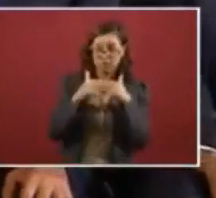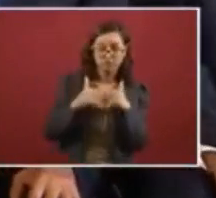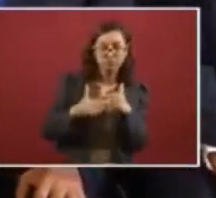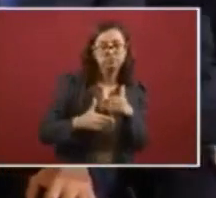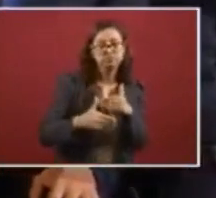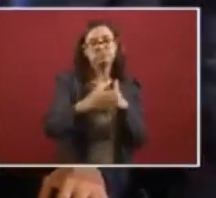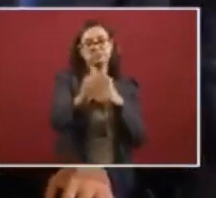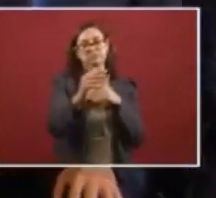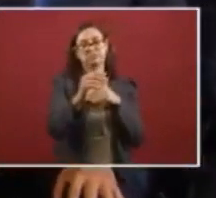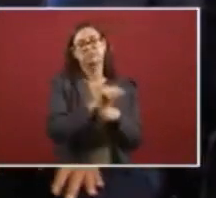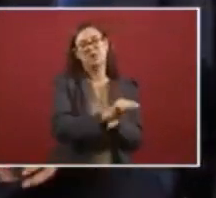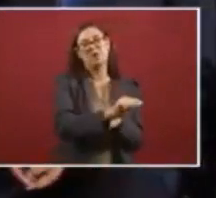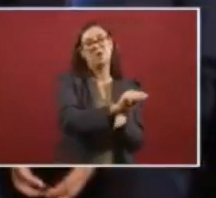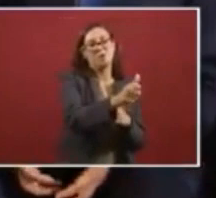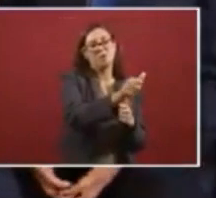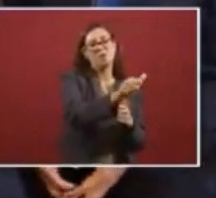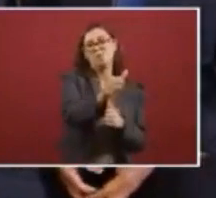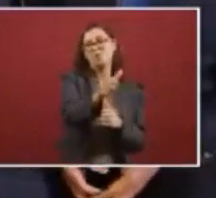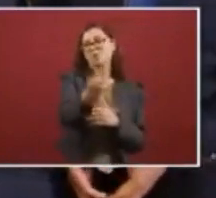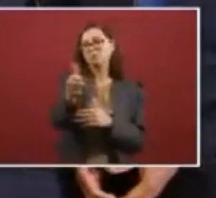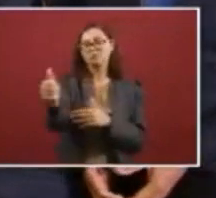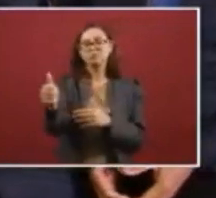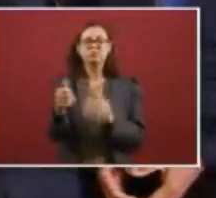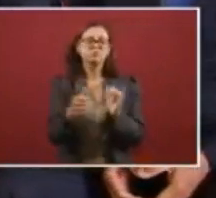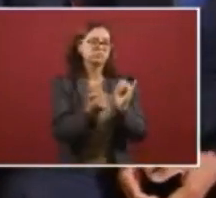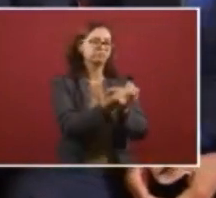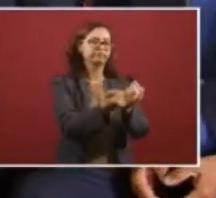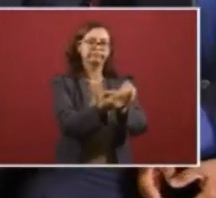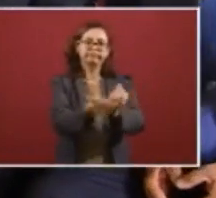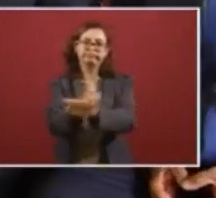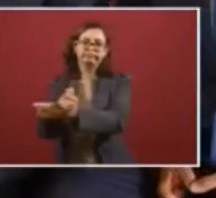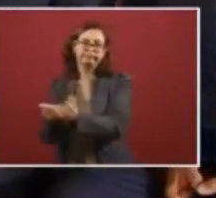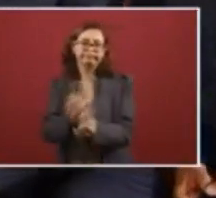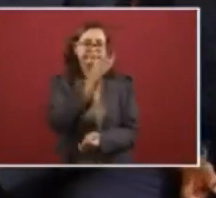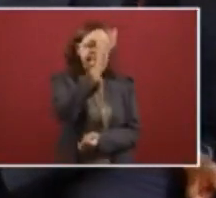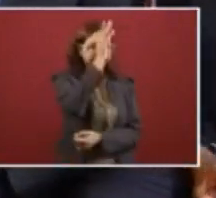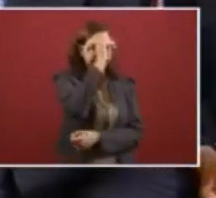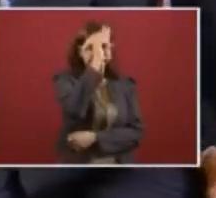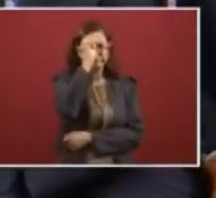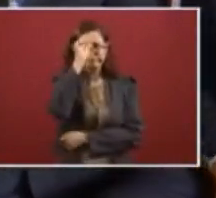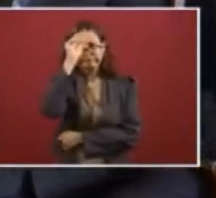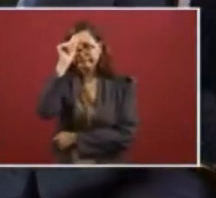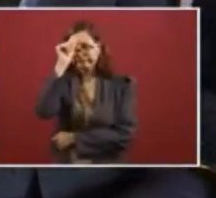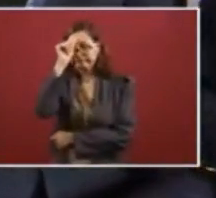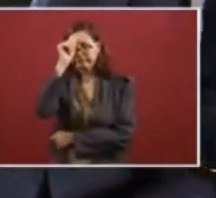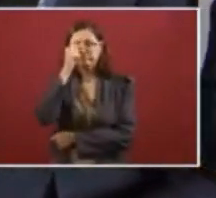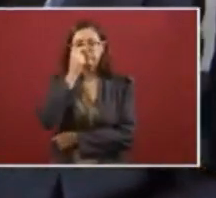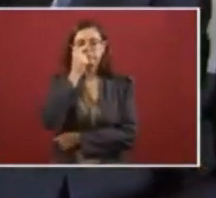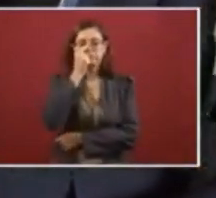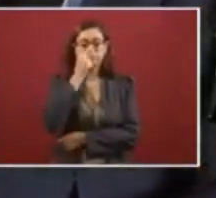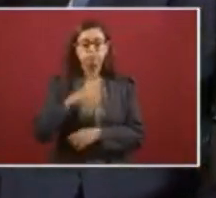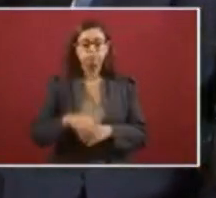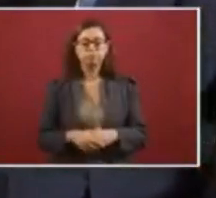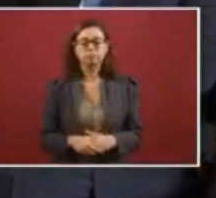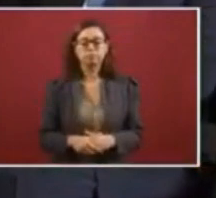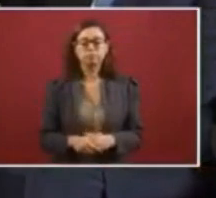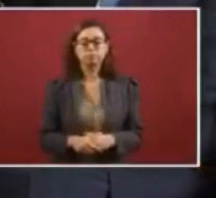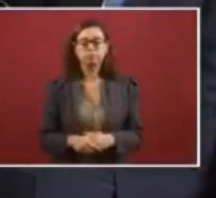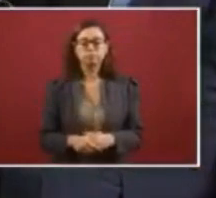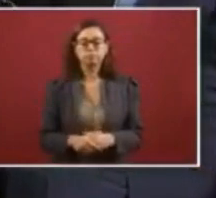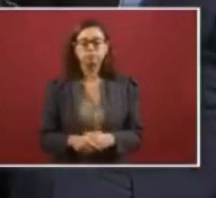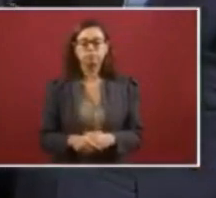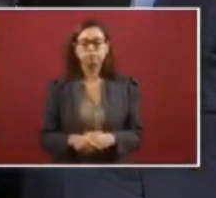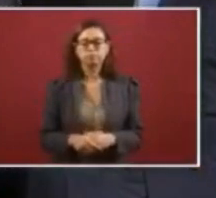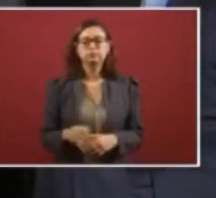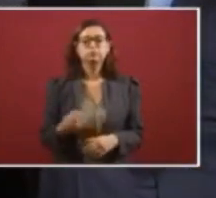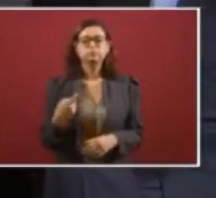allowed us to be able to come to these agreements that we mentioned